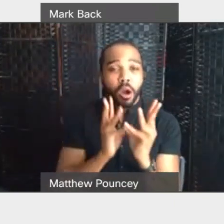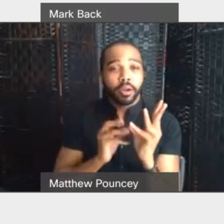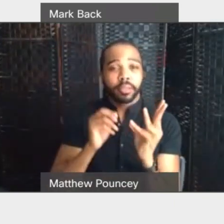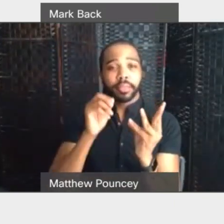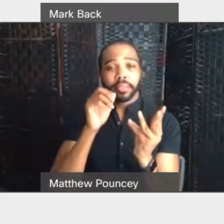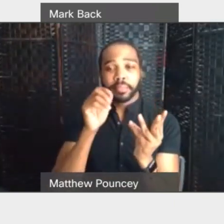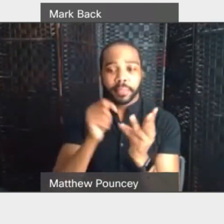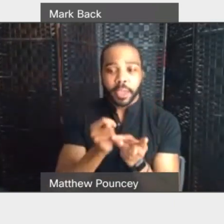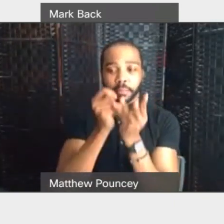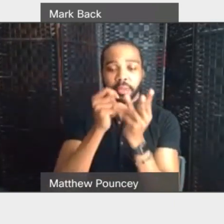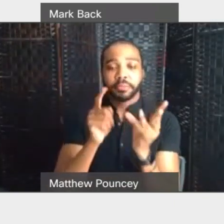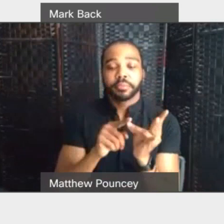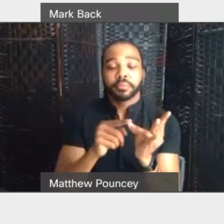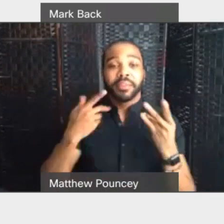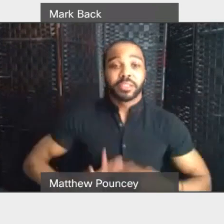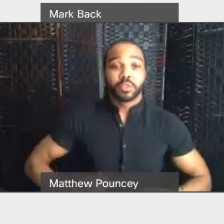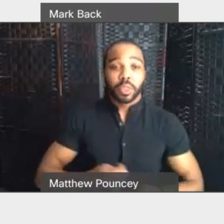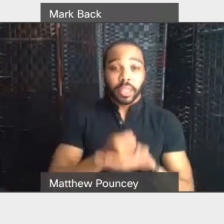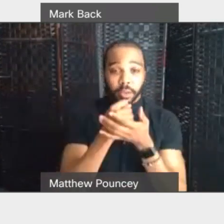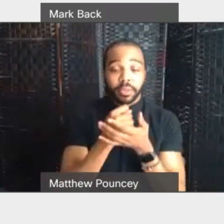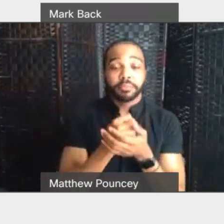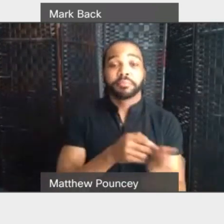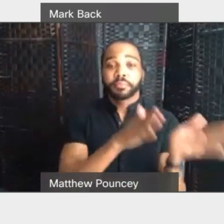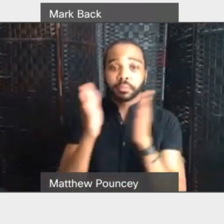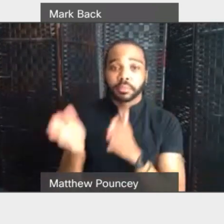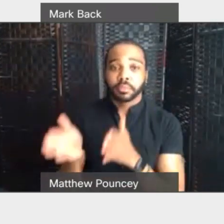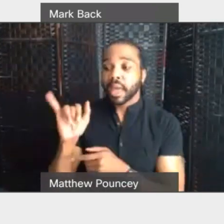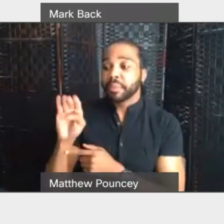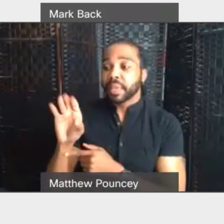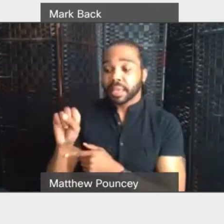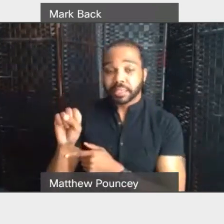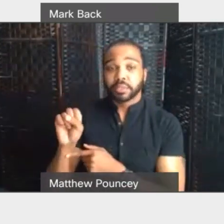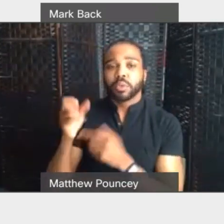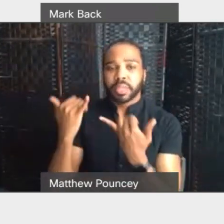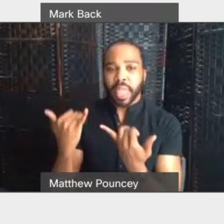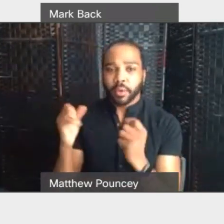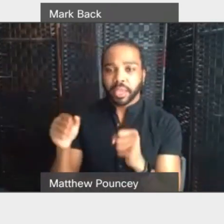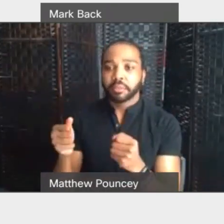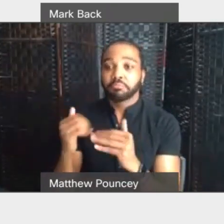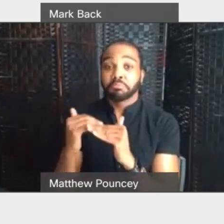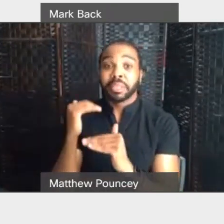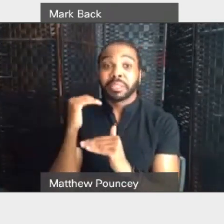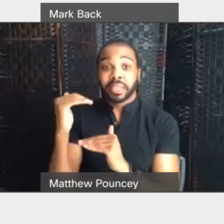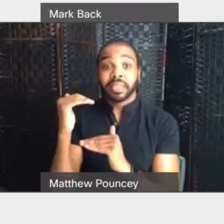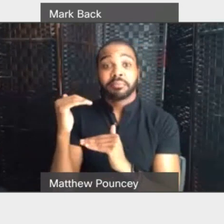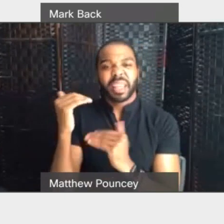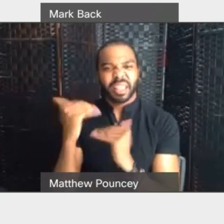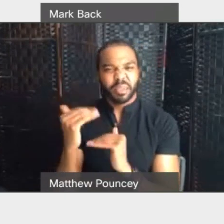therapy. With IDS, we can now proposing to exceed the limit of 5